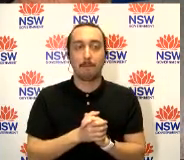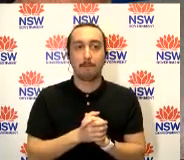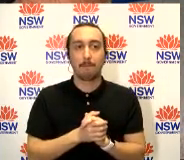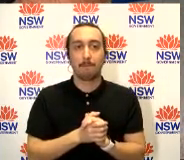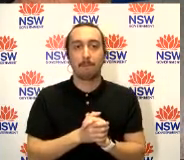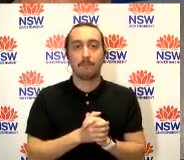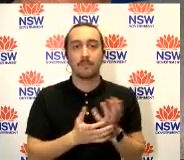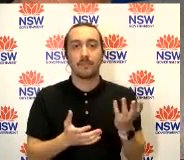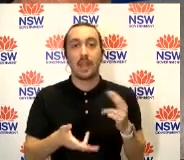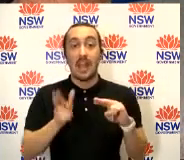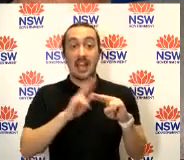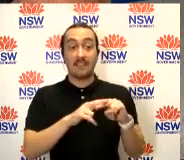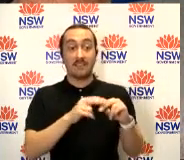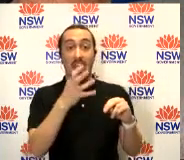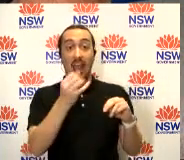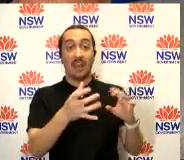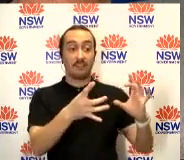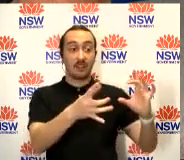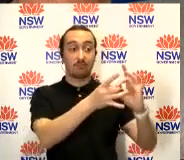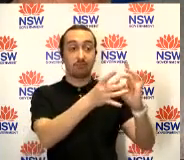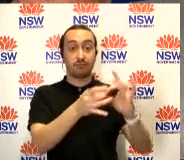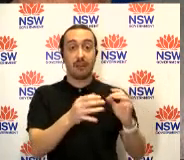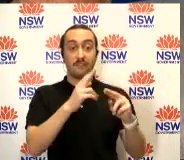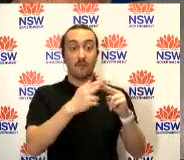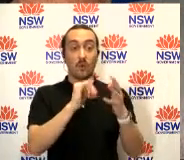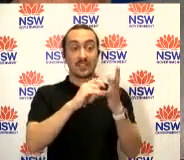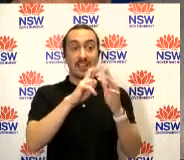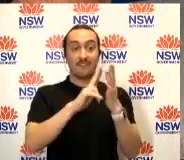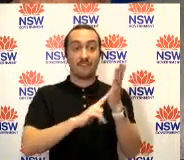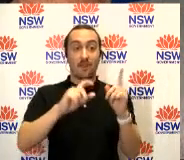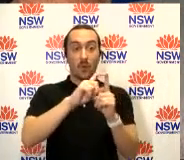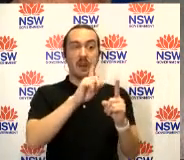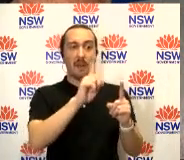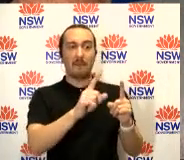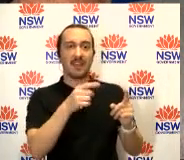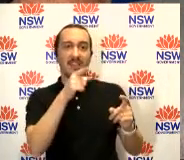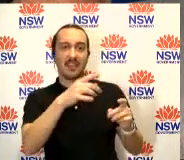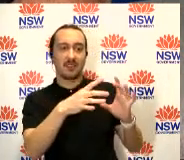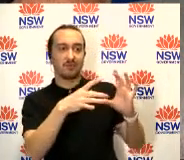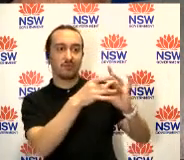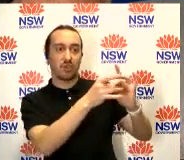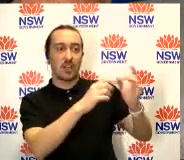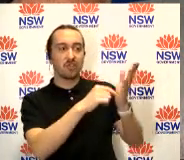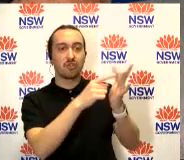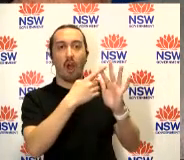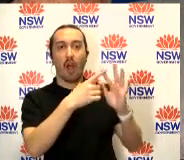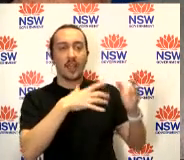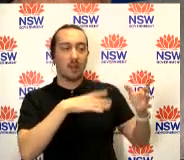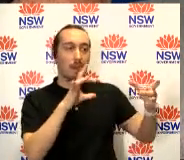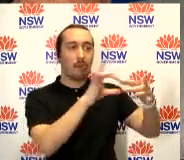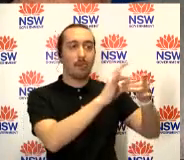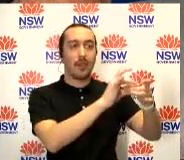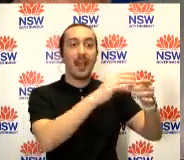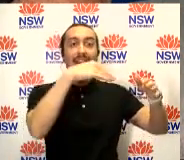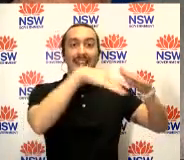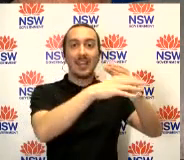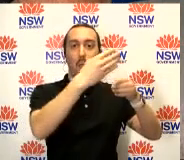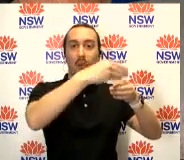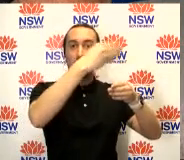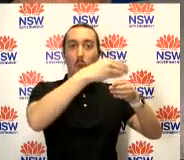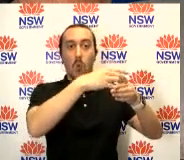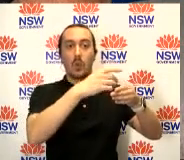truly before it happens. So a little bit of planning goes a long, long way. There's also a little bit in that standard. There's some newer technologies that are coming